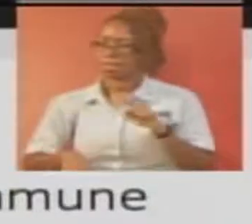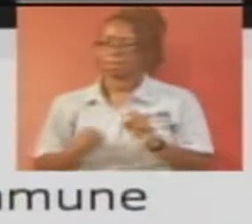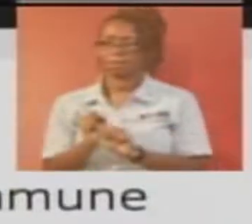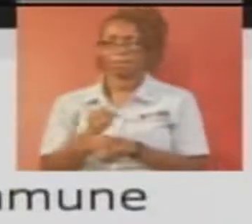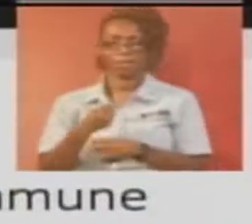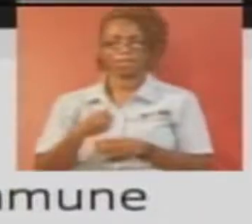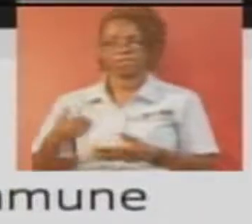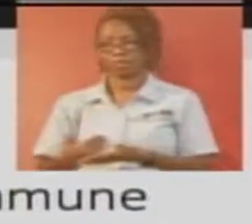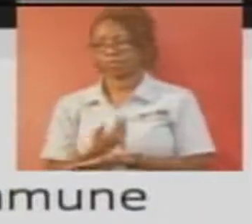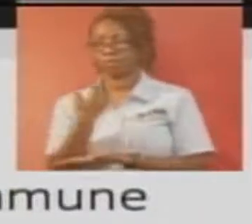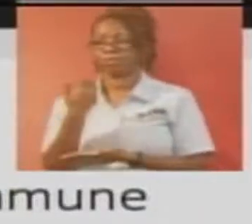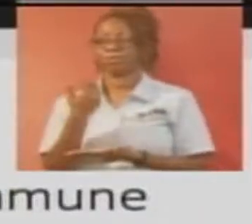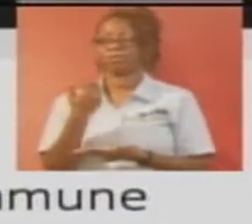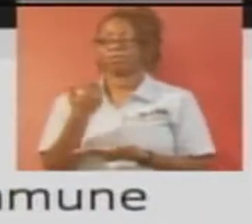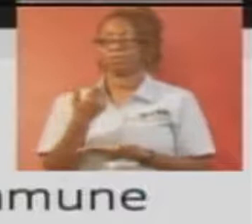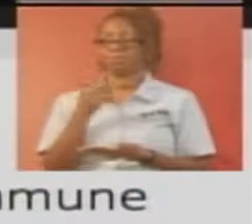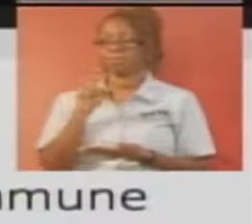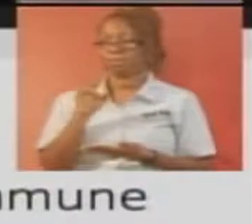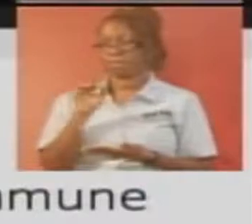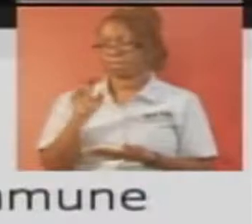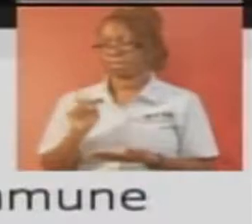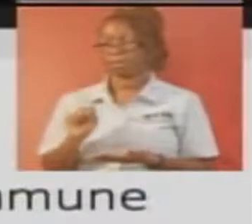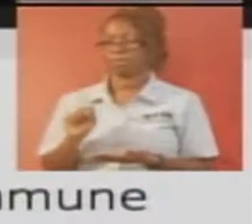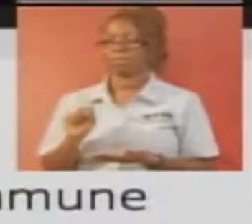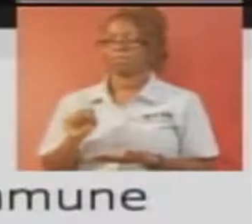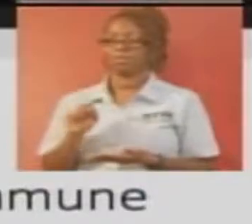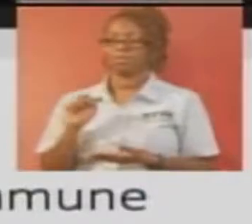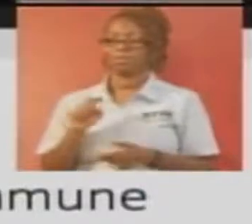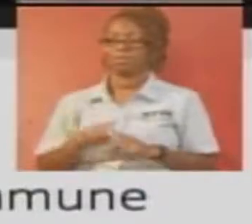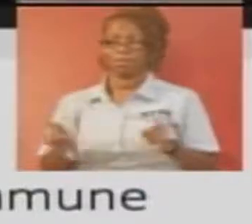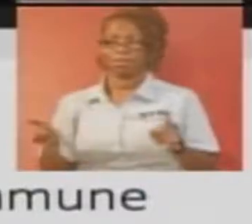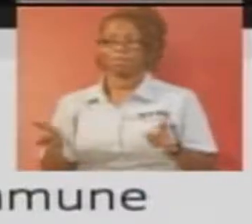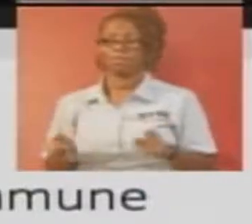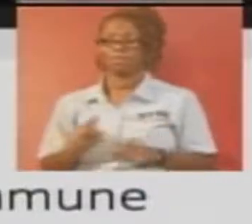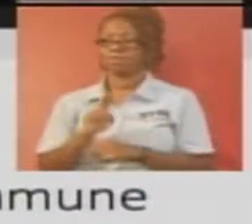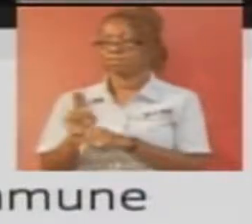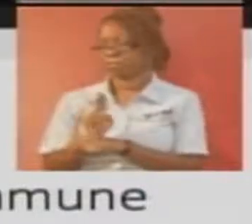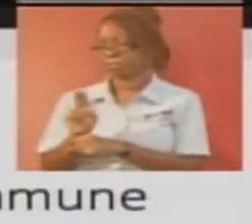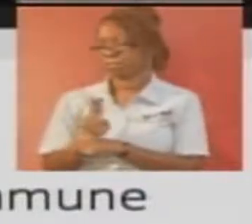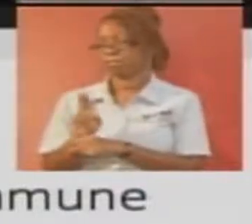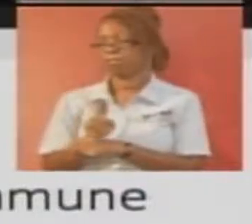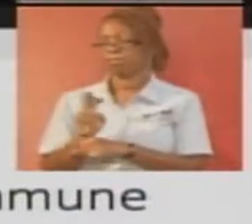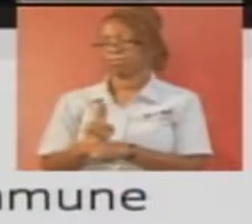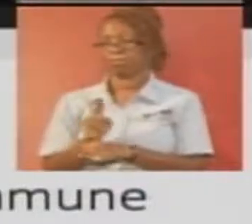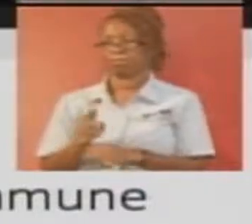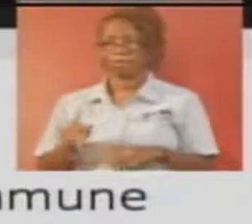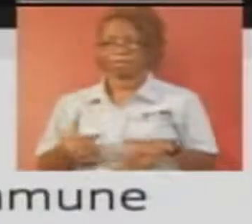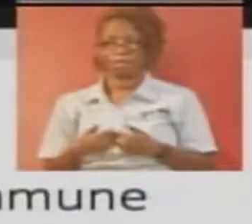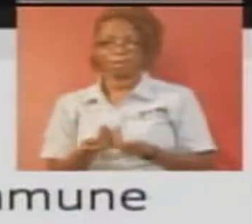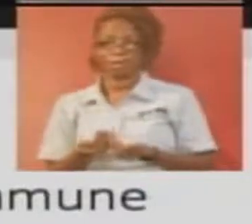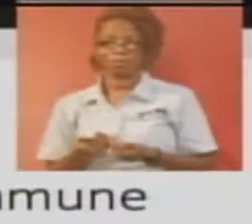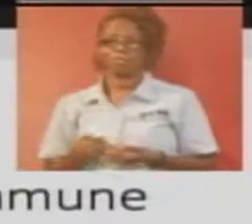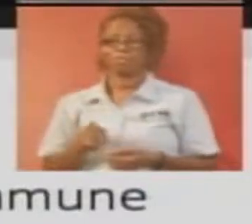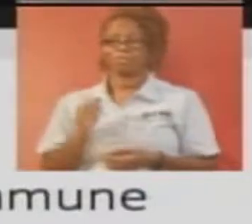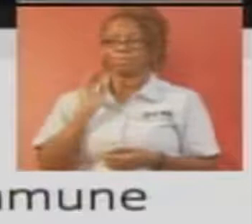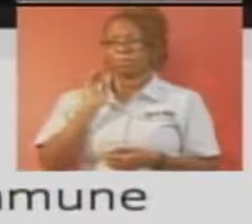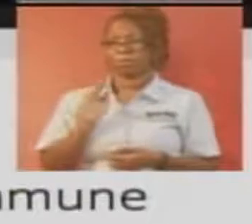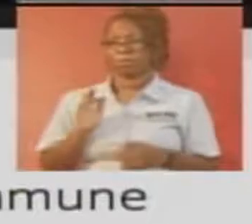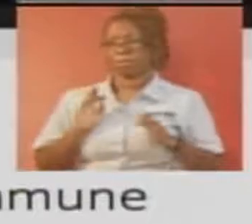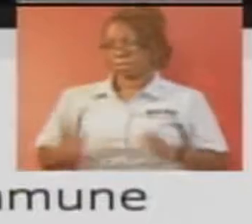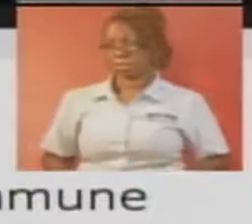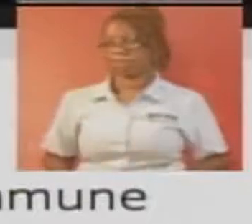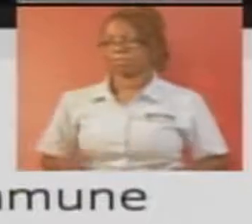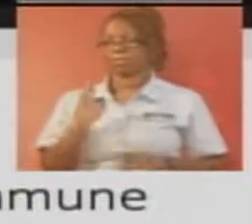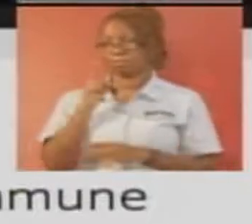involved here. And you can, in some cases, what you do is you produce the viral proteins without the rest of the virus.